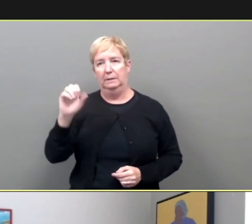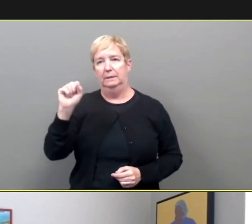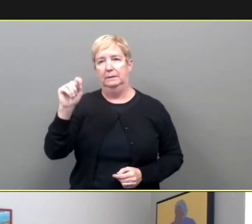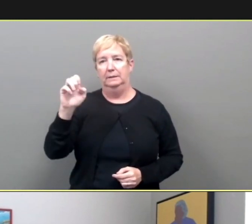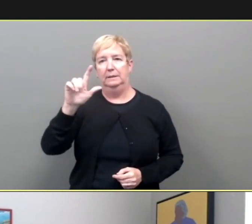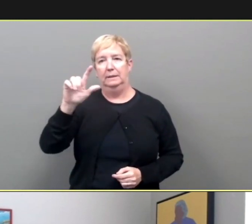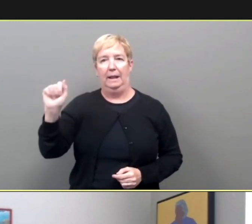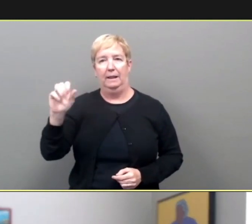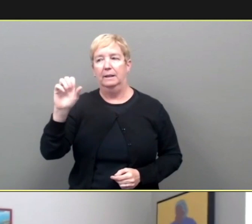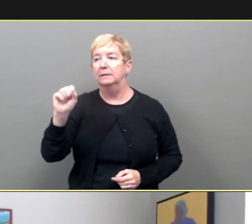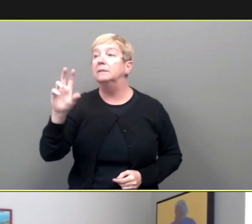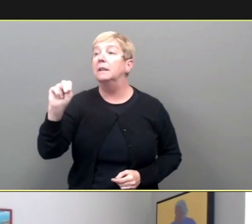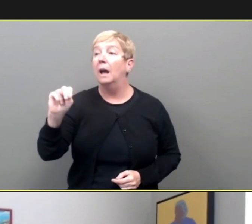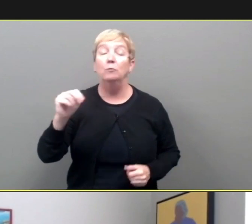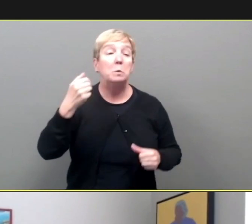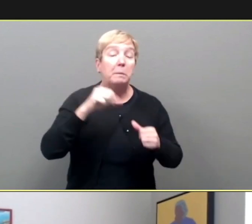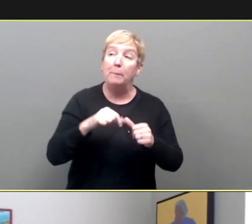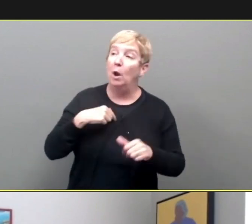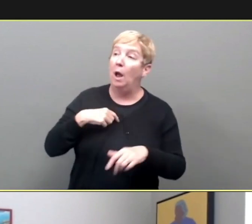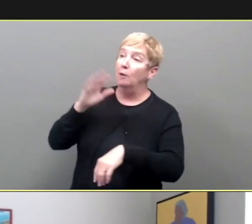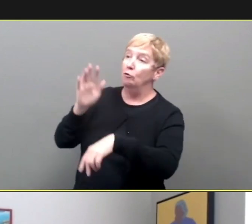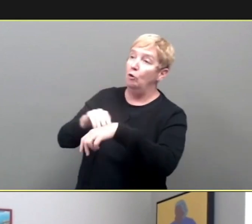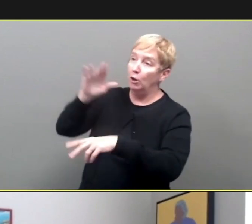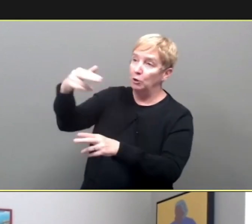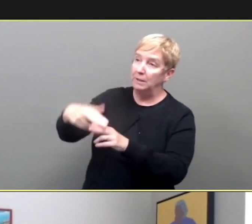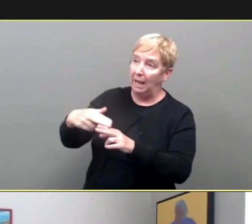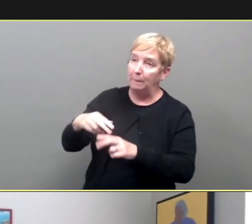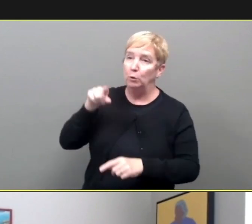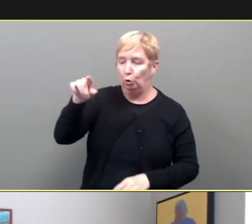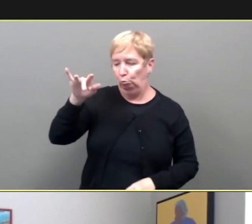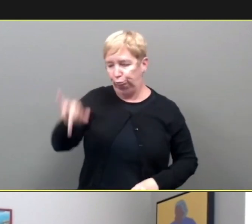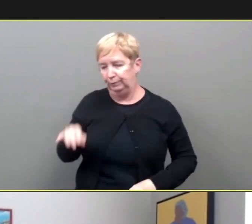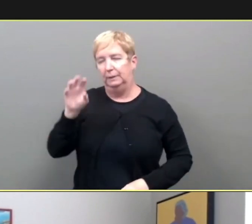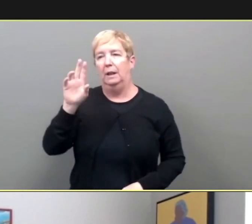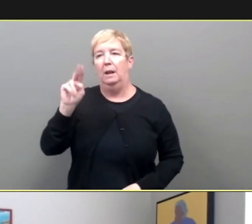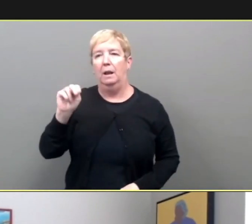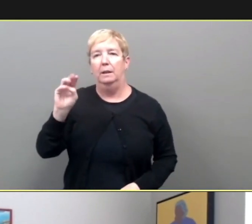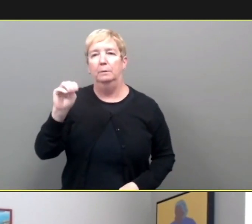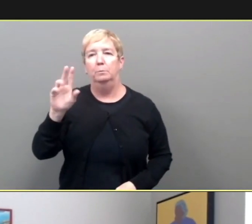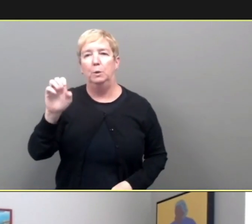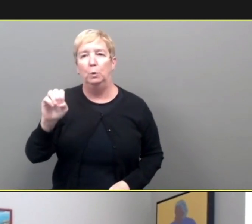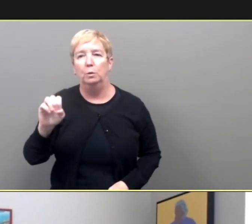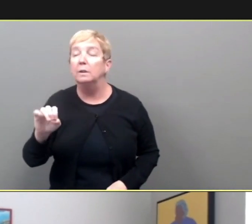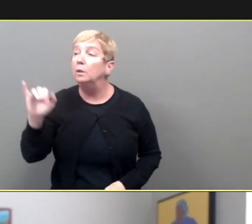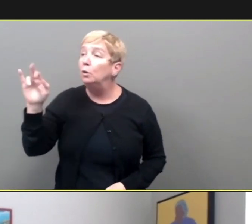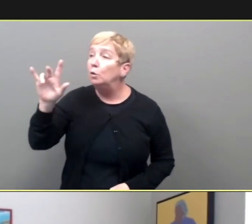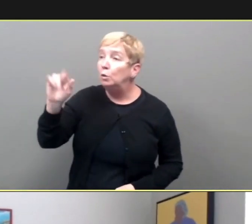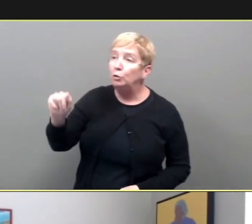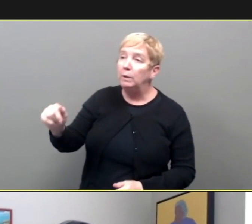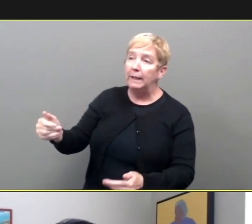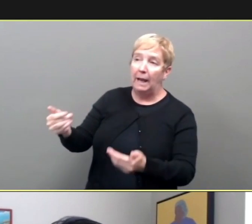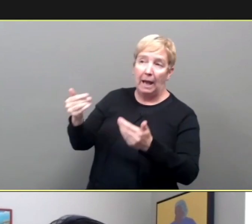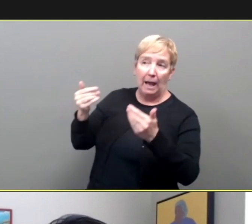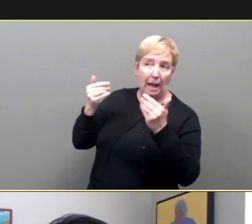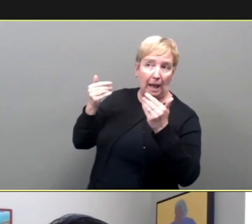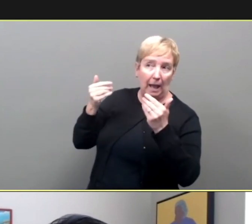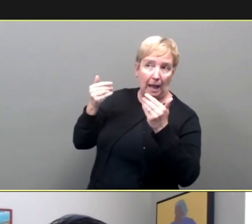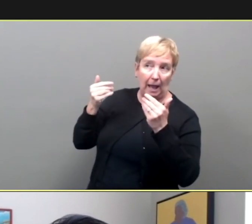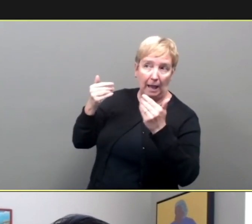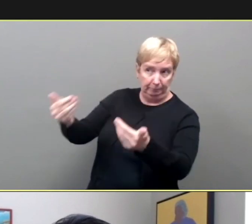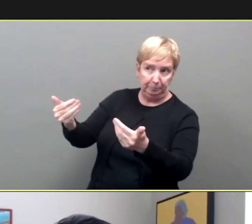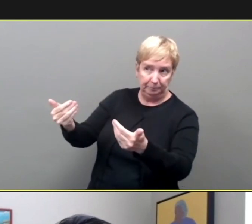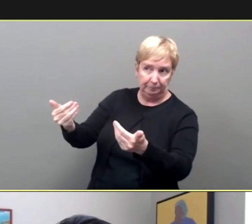your outlet when I call on you, I'd appreciate that as well. Thanks so much. Julia, you should be